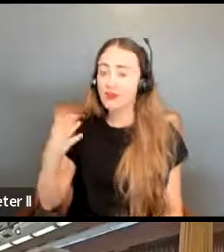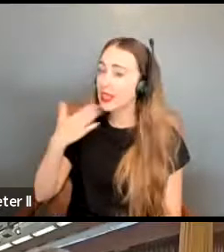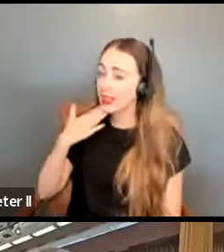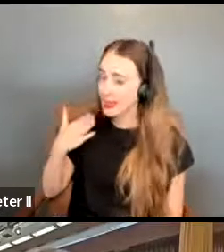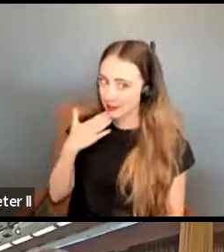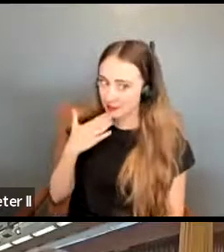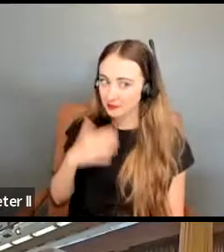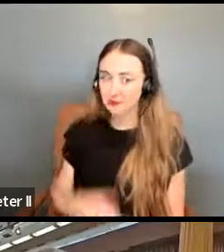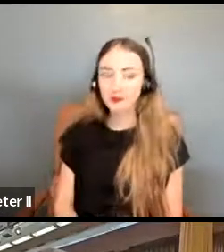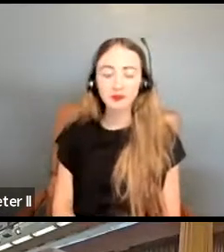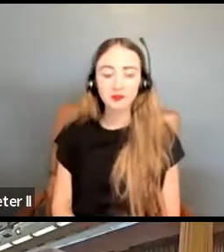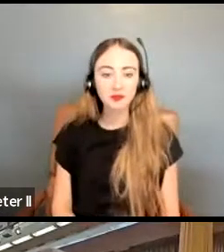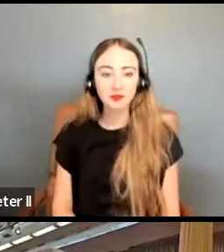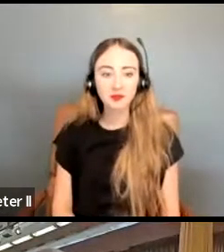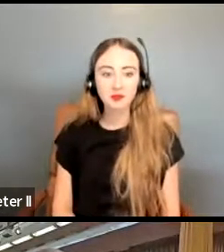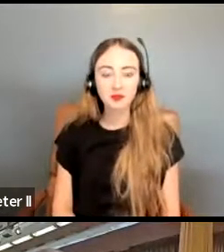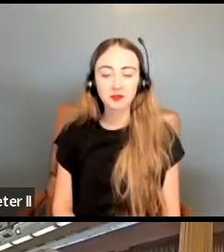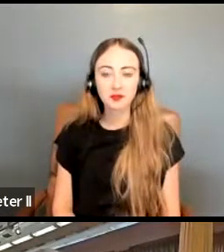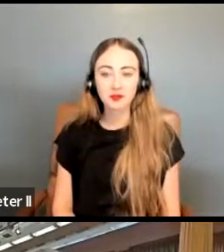I